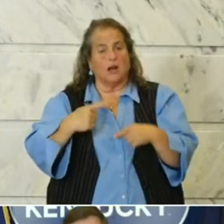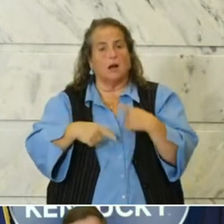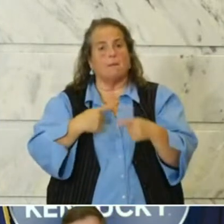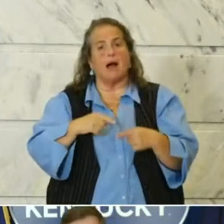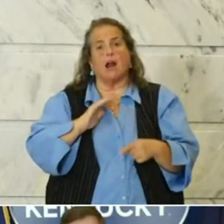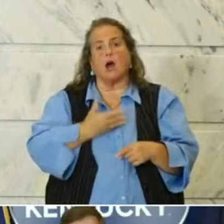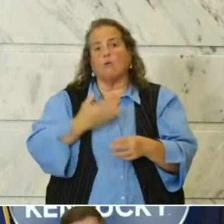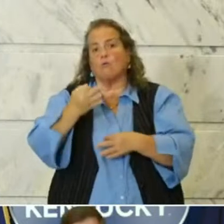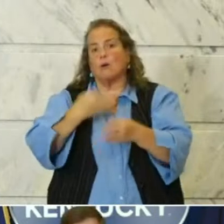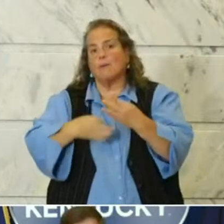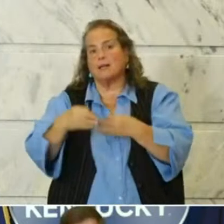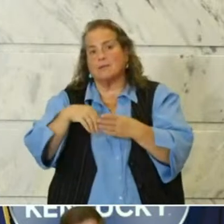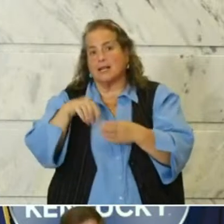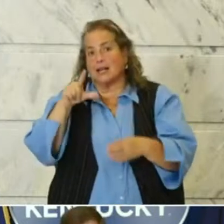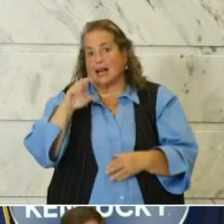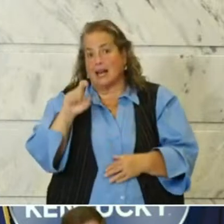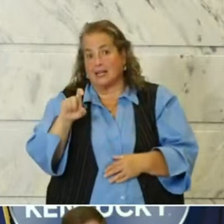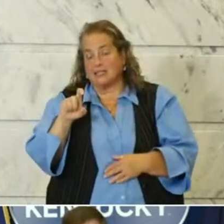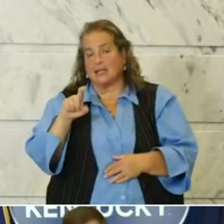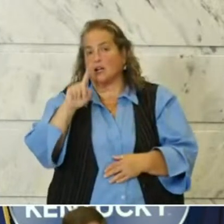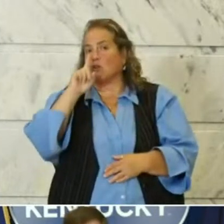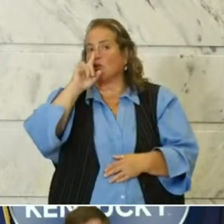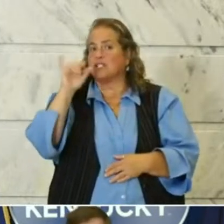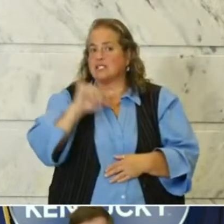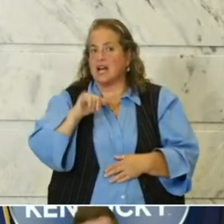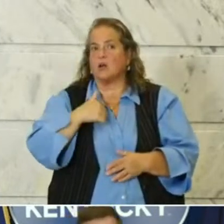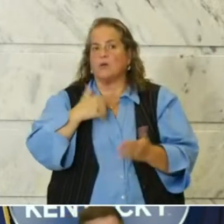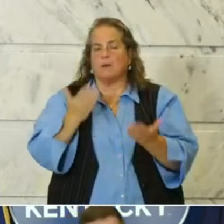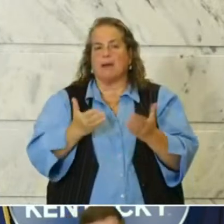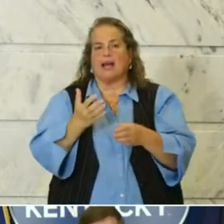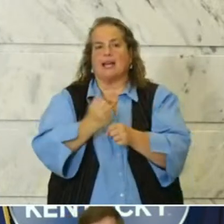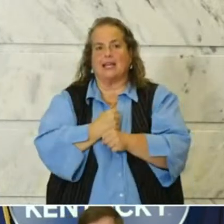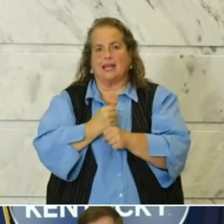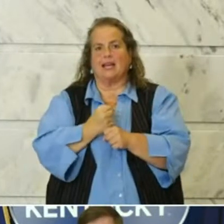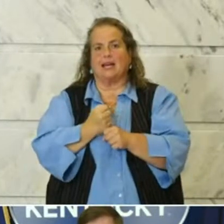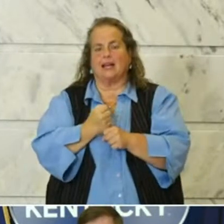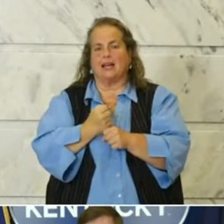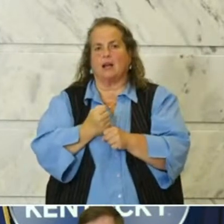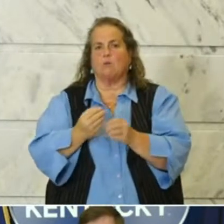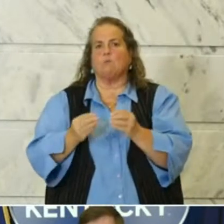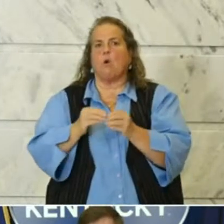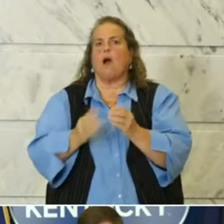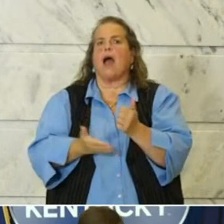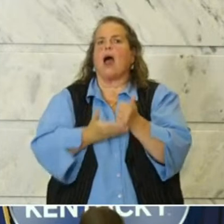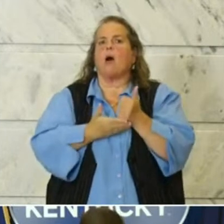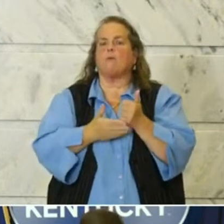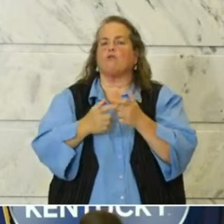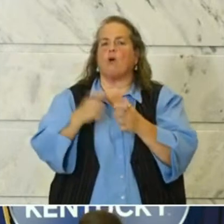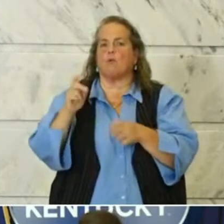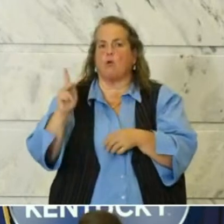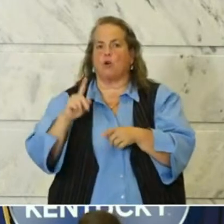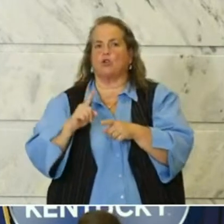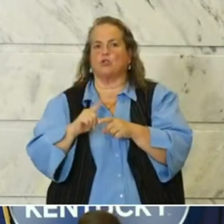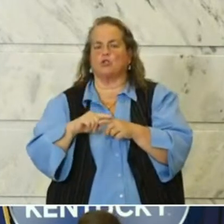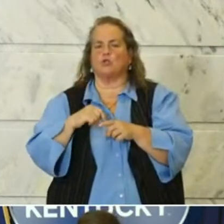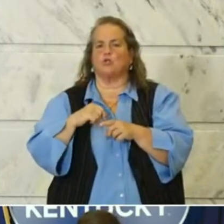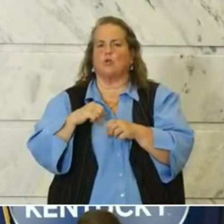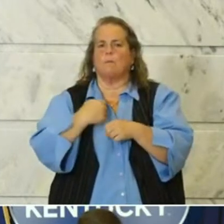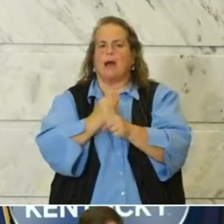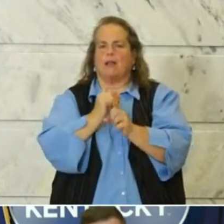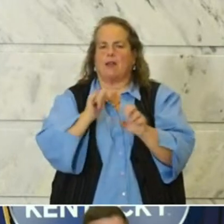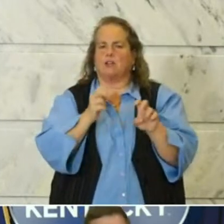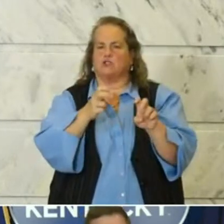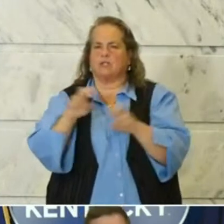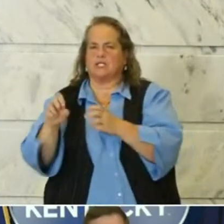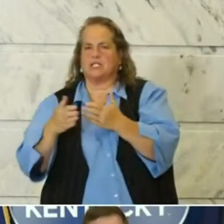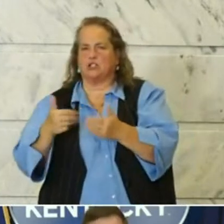our replacement in Lexington. It looks like we may get some additional help from Kroger to bridge that gap. Our partner there is most likely